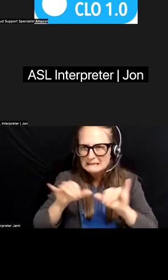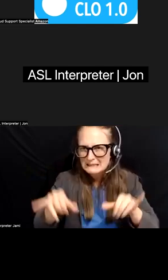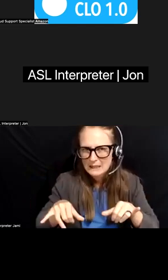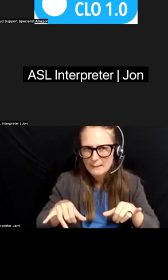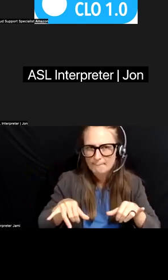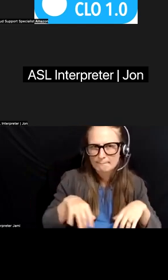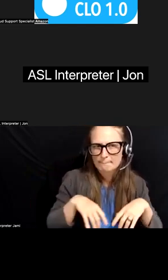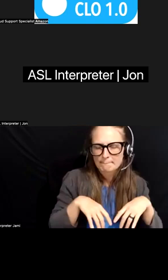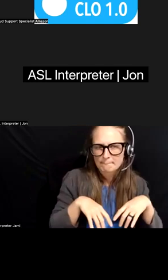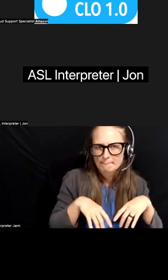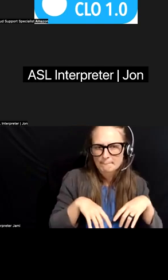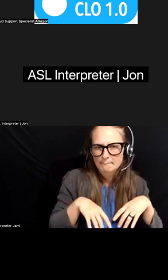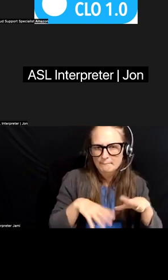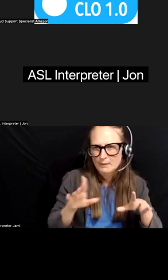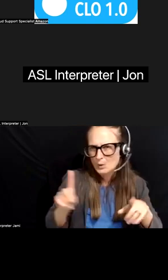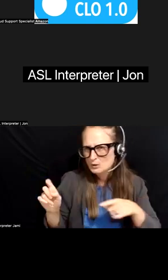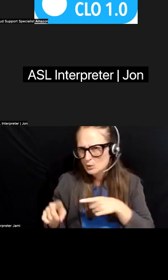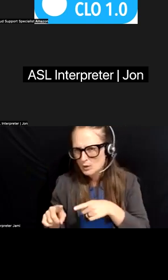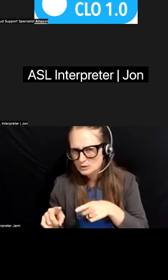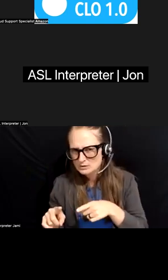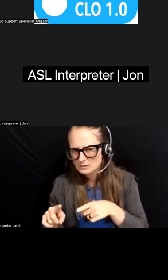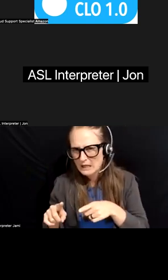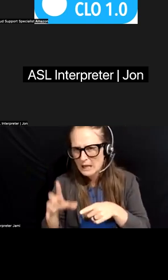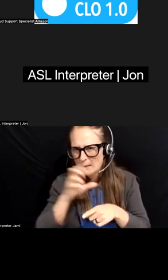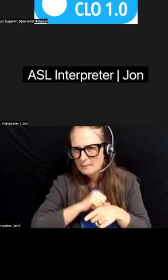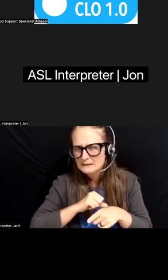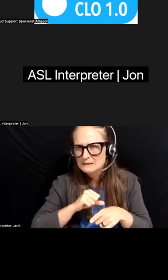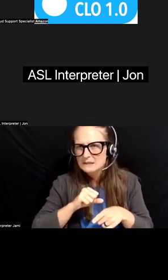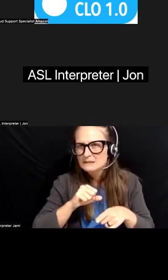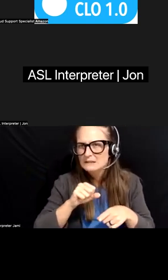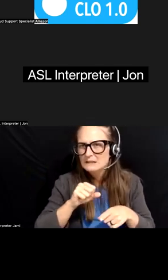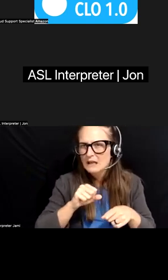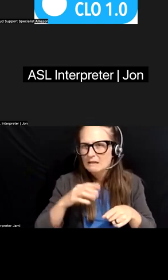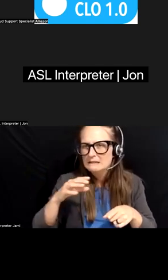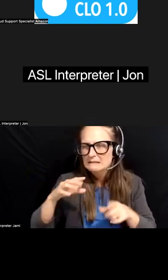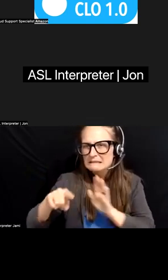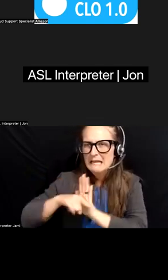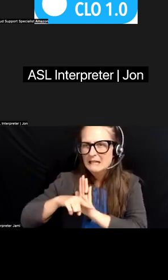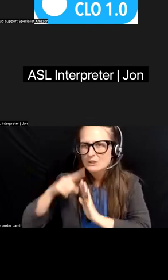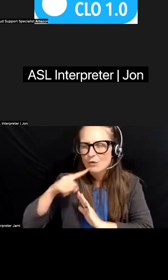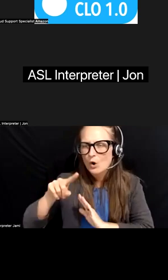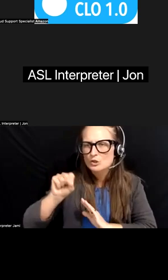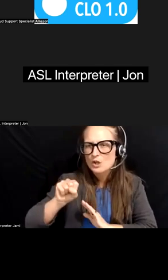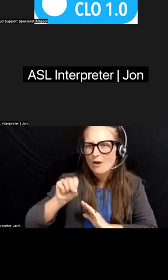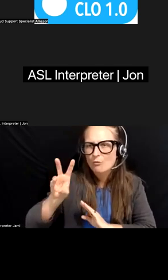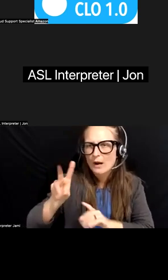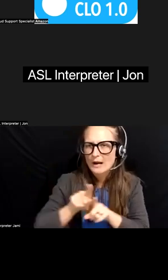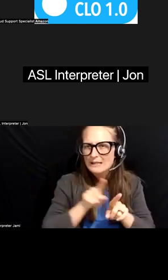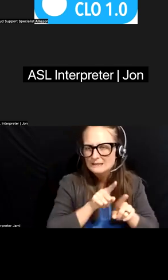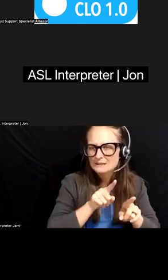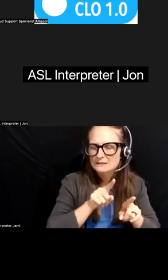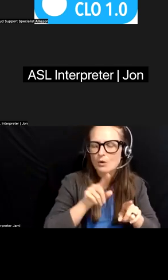was a question, I couldn't get the disadvantages of software as a service. It's you don't have the